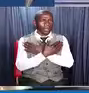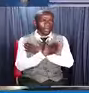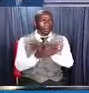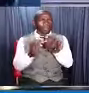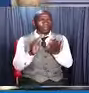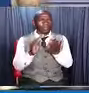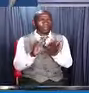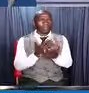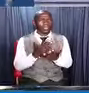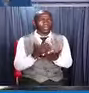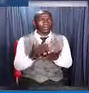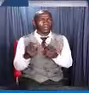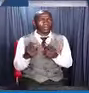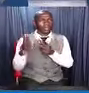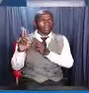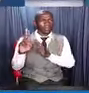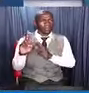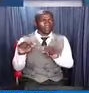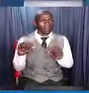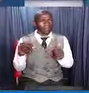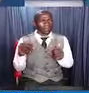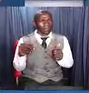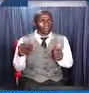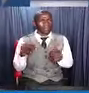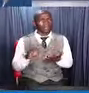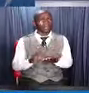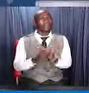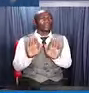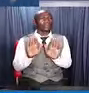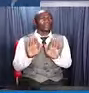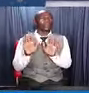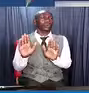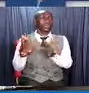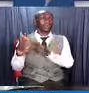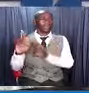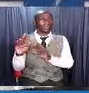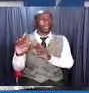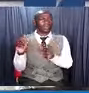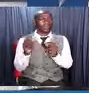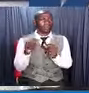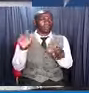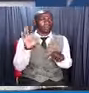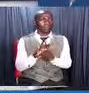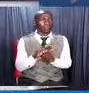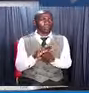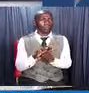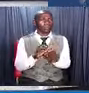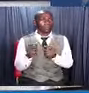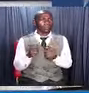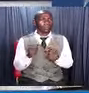Mara umekaa kwa la Mungu kuheshimu. Sometimes you've come to the respect. Mara umesimama. Sometimes you have stood. Umejaa uchungu. You are now bitter.